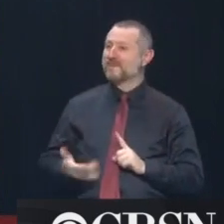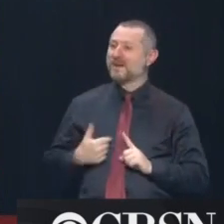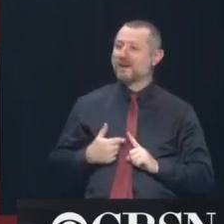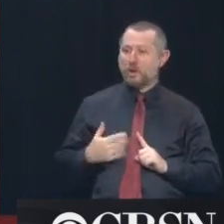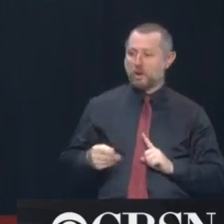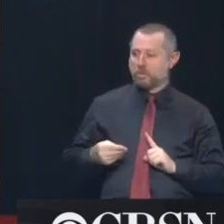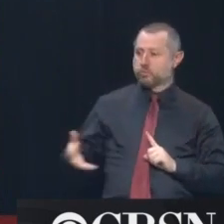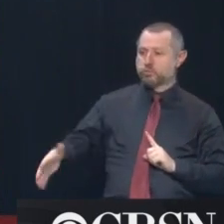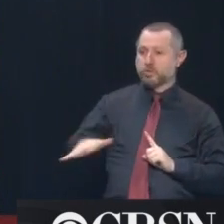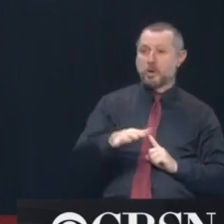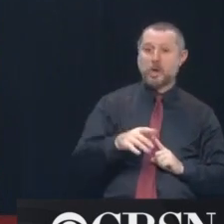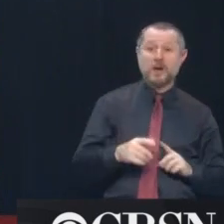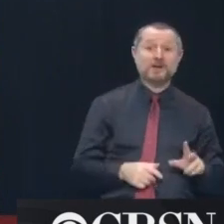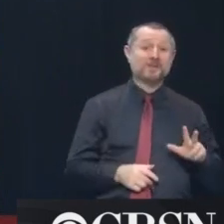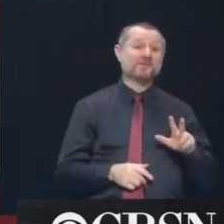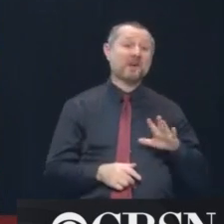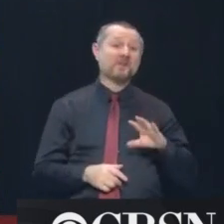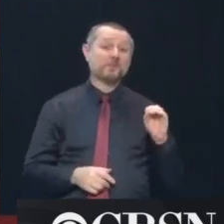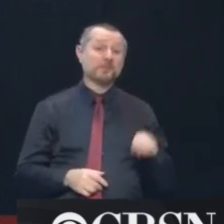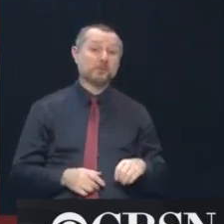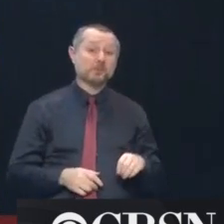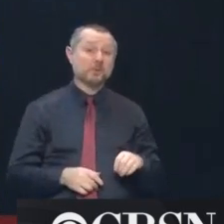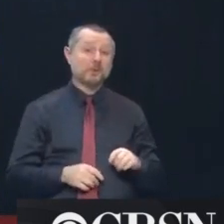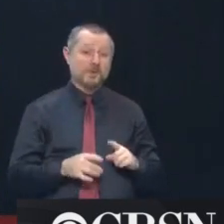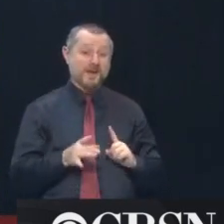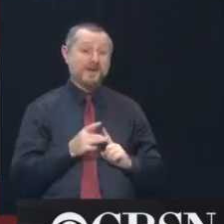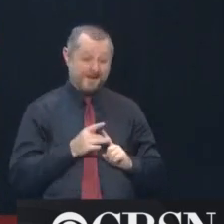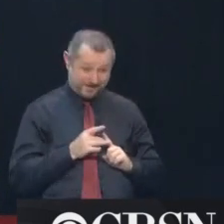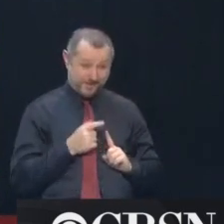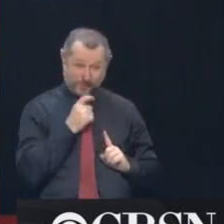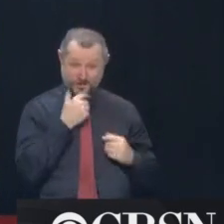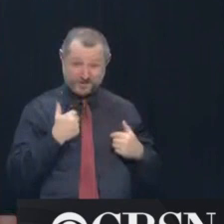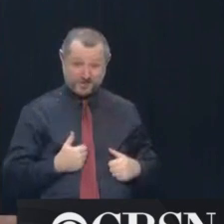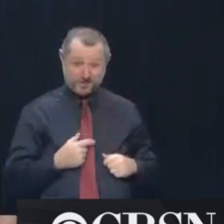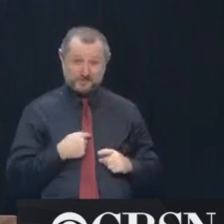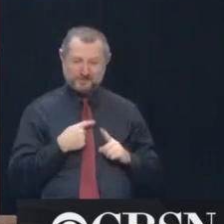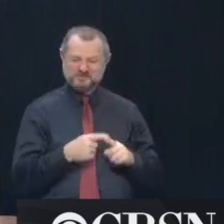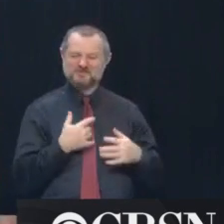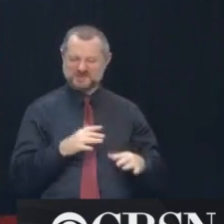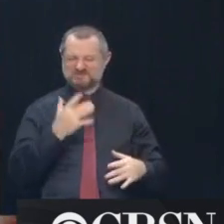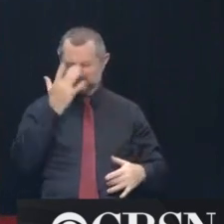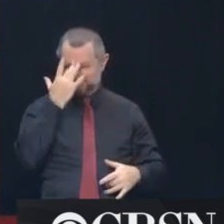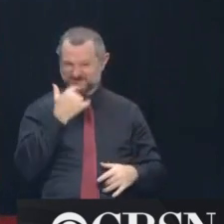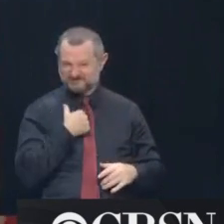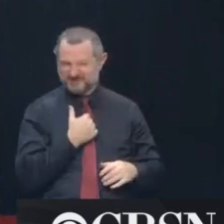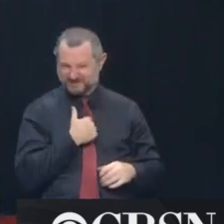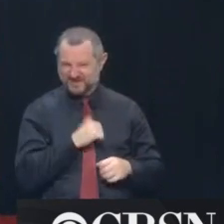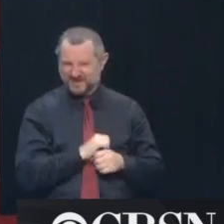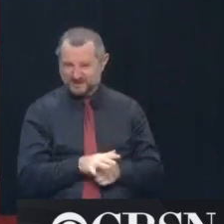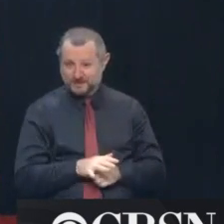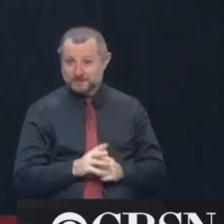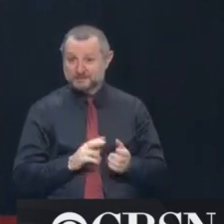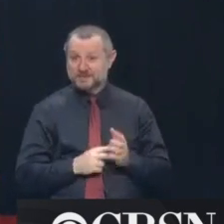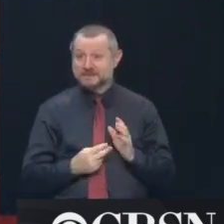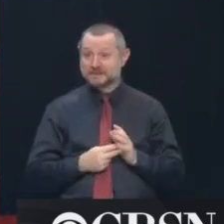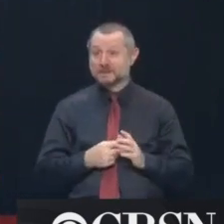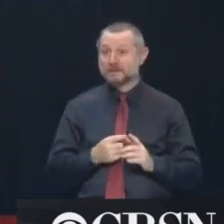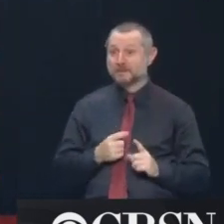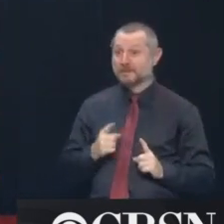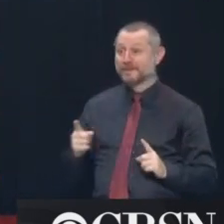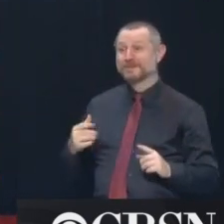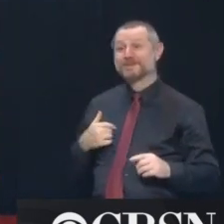people that give COVID to someone else are pre-symptomatic. So the fear, in addition to all of that, is that there are people that think,